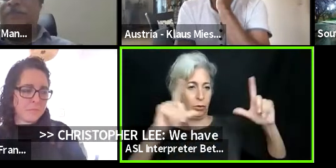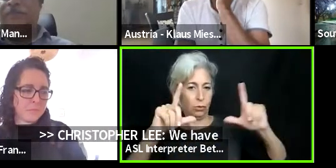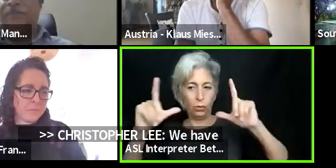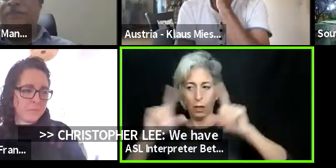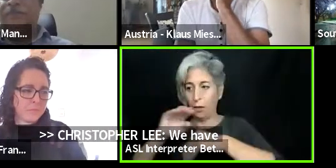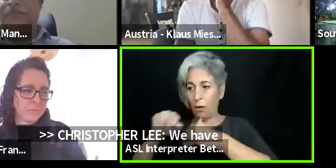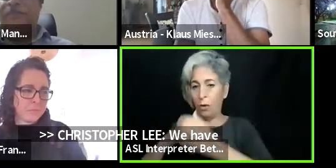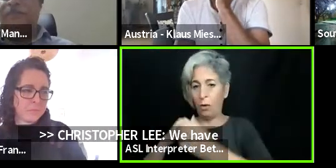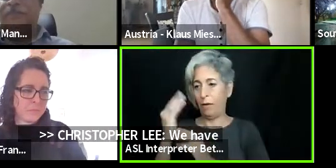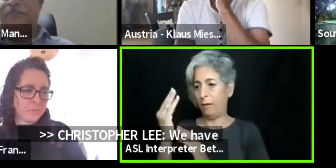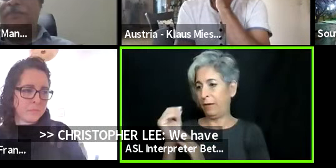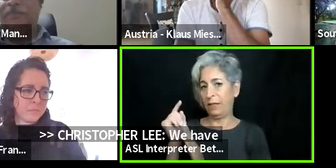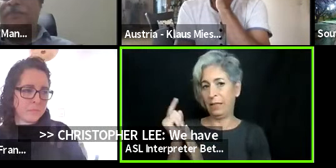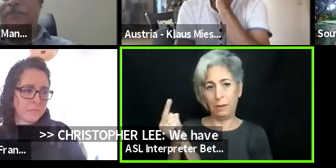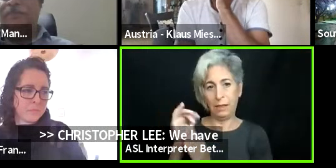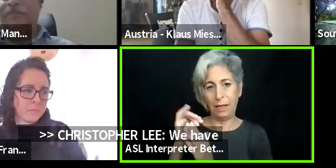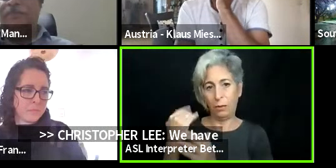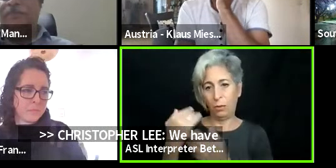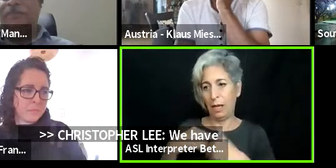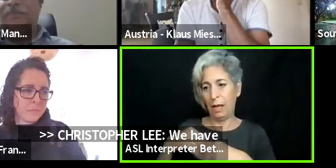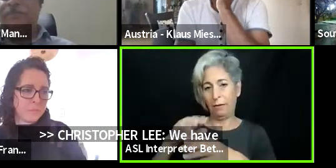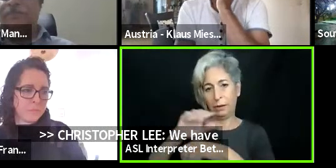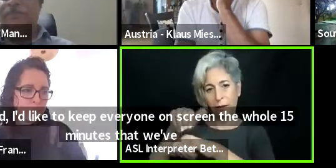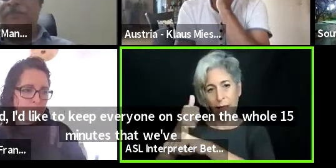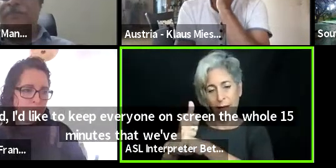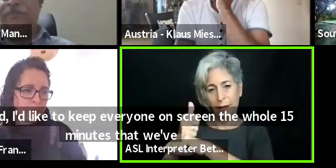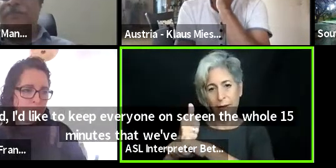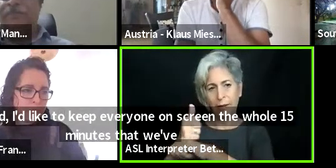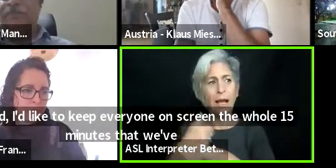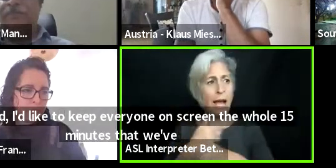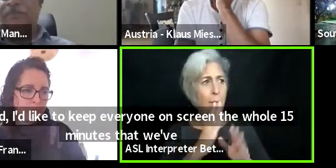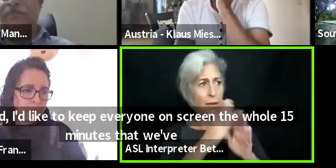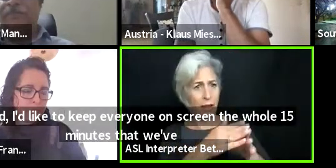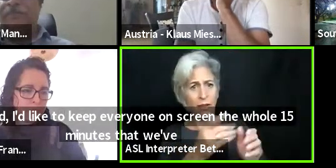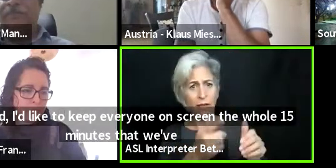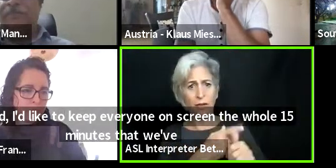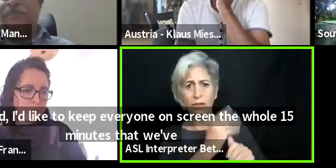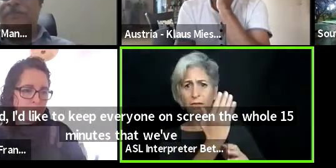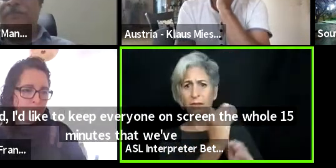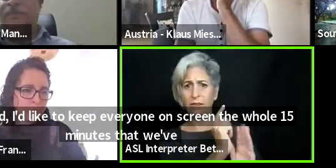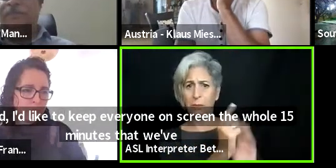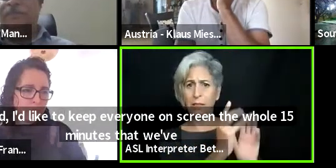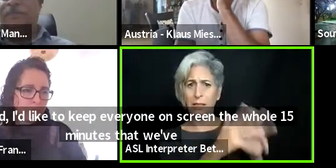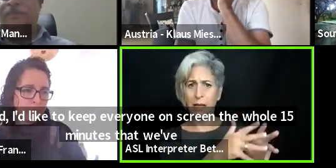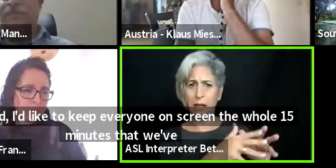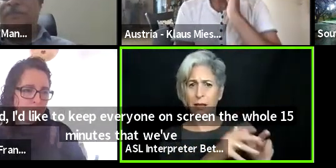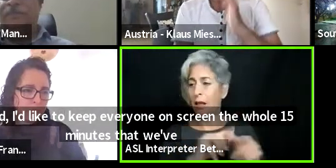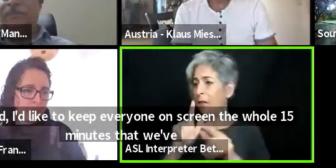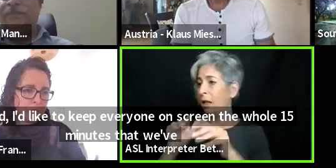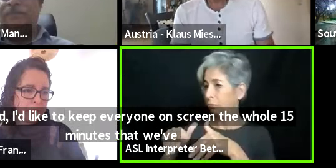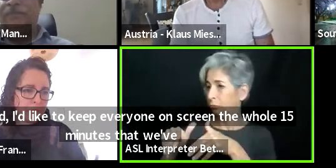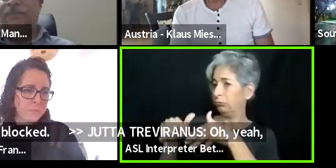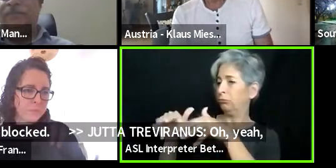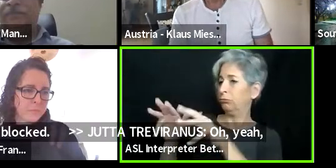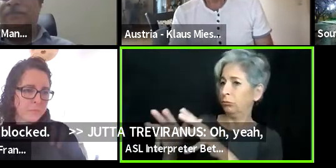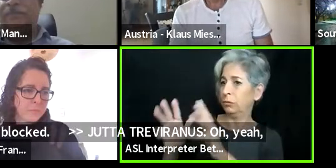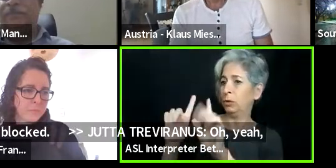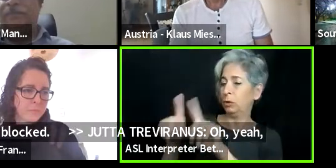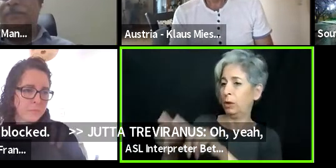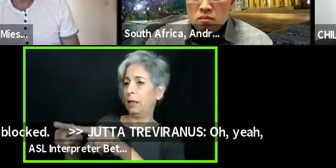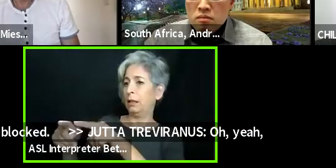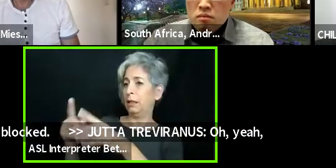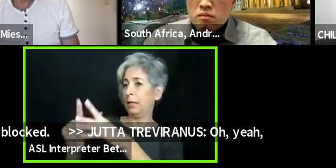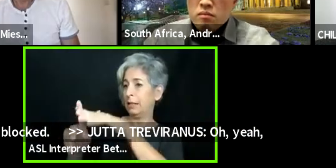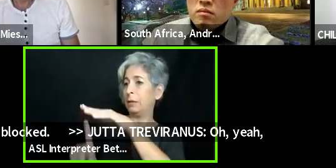whole 15 minutes that we've got blocked. So I'll be there the first 15 minutes. Yeah. Then you are more than welcome